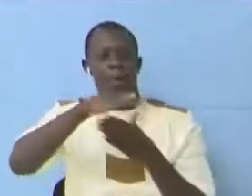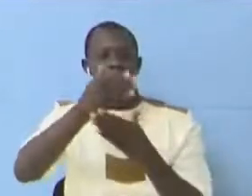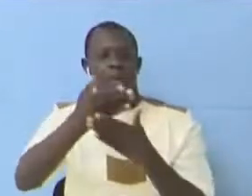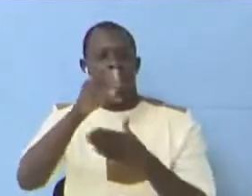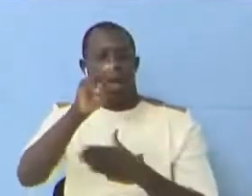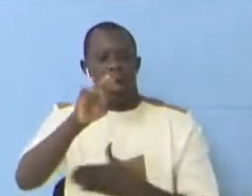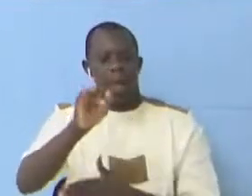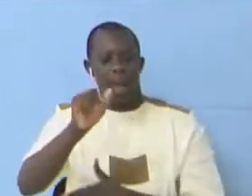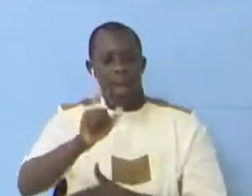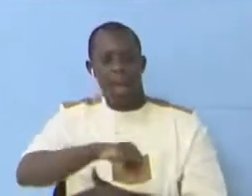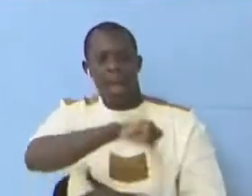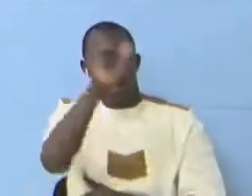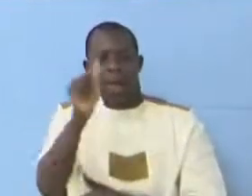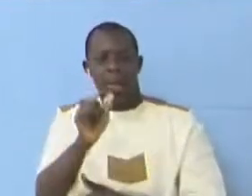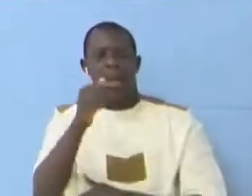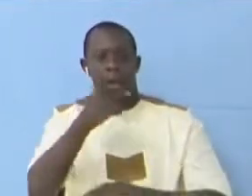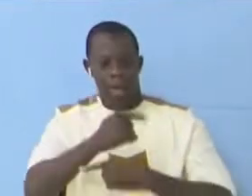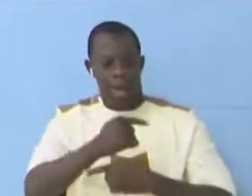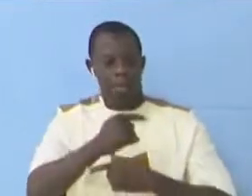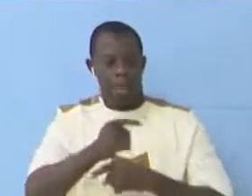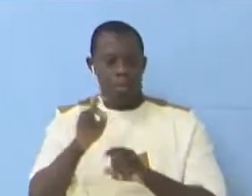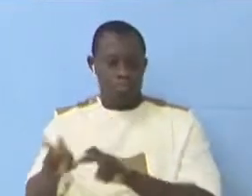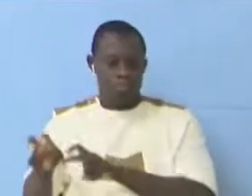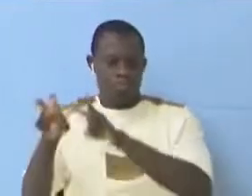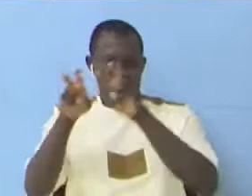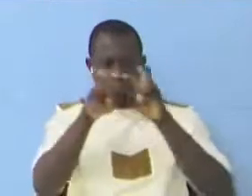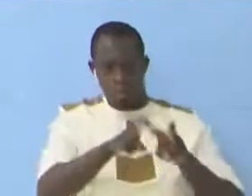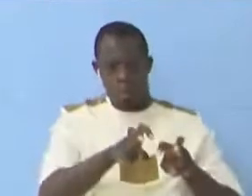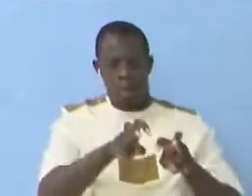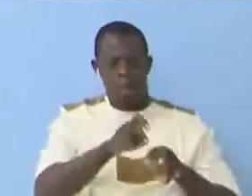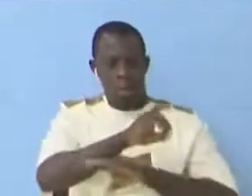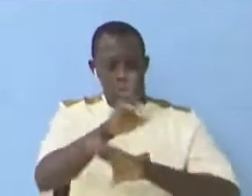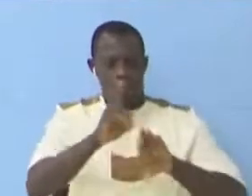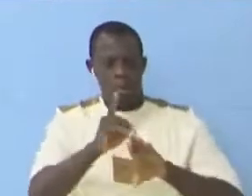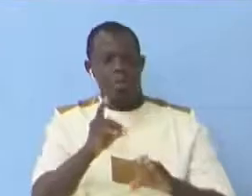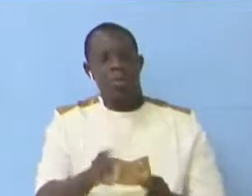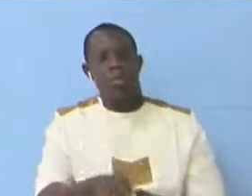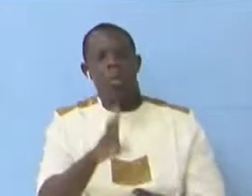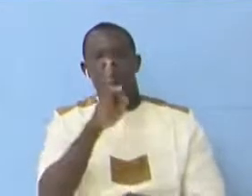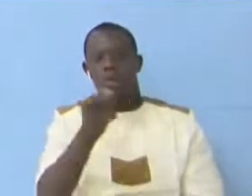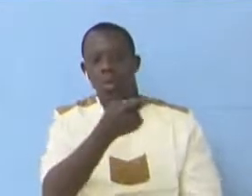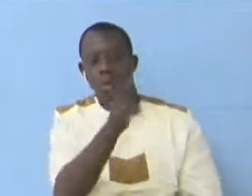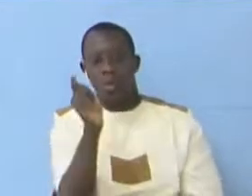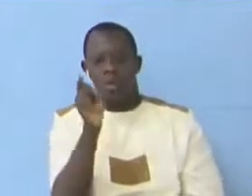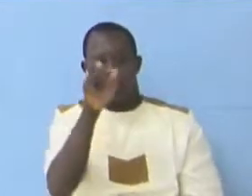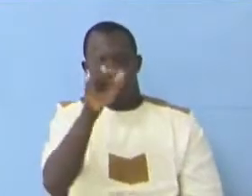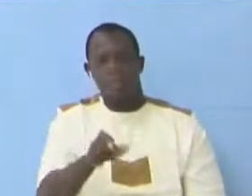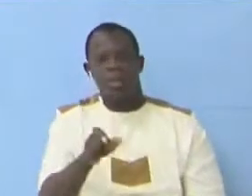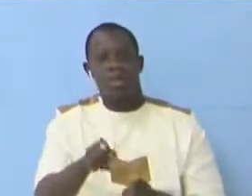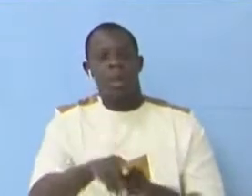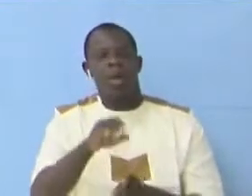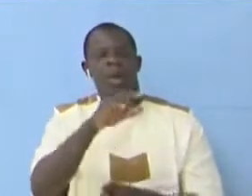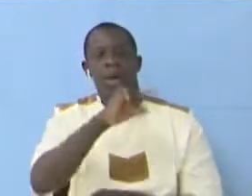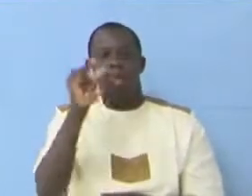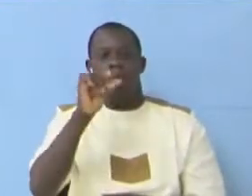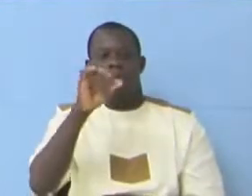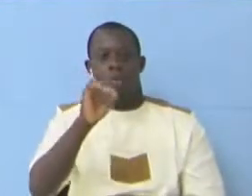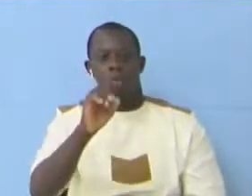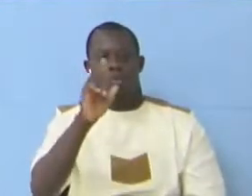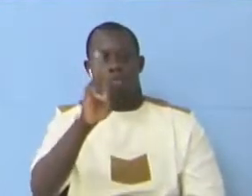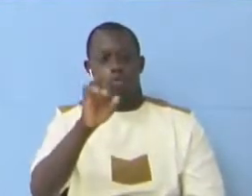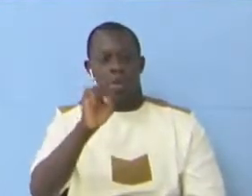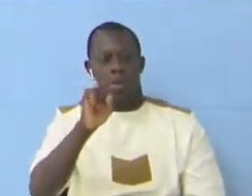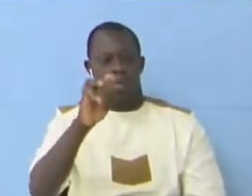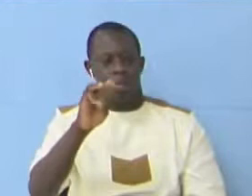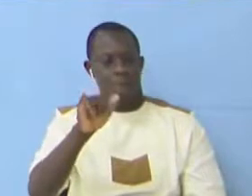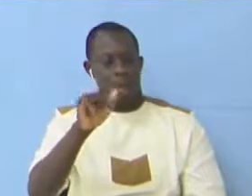Ports Authority. ki nga xam ne moo jiite ñoom ñi nga xam ne ñoom lañ ebal ci Gambia Ports Authority. Who are they? Ousmane Diallo. Ousmane